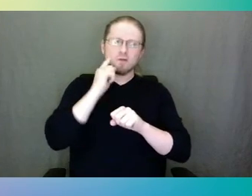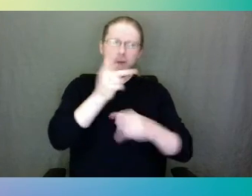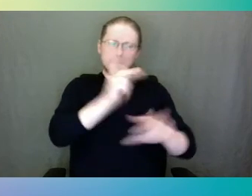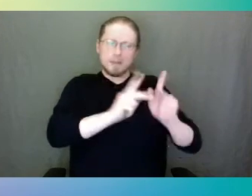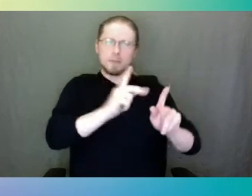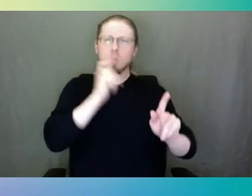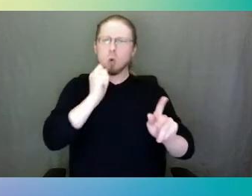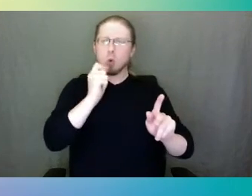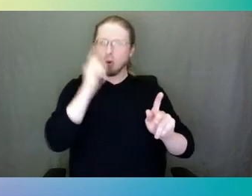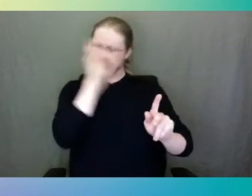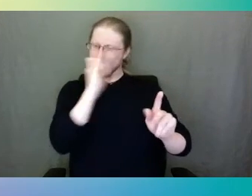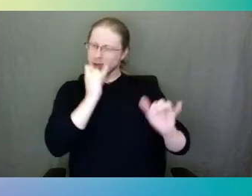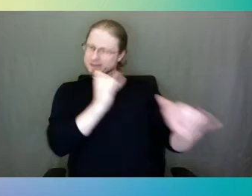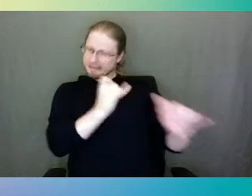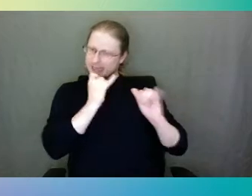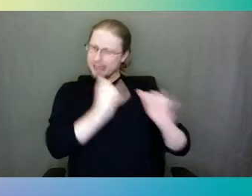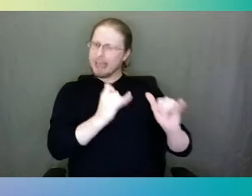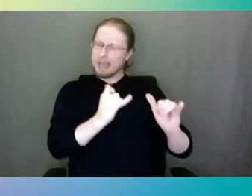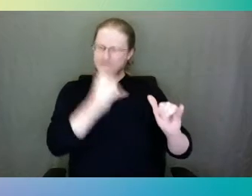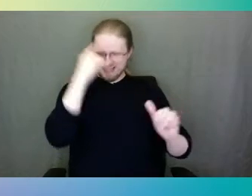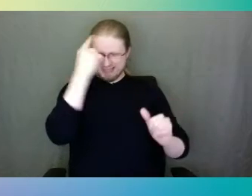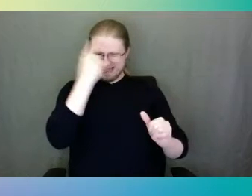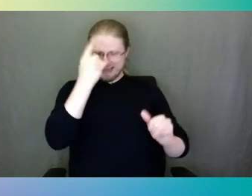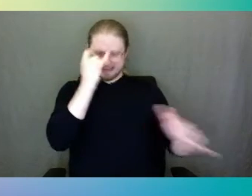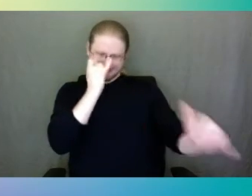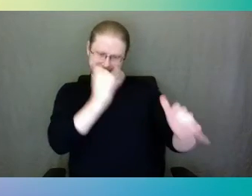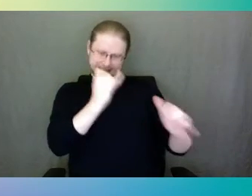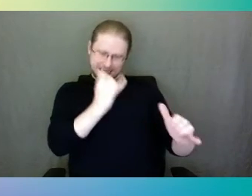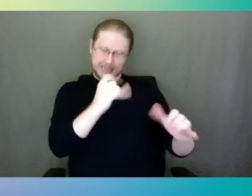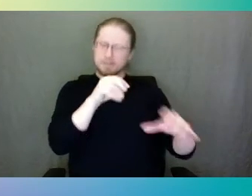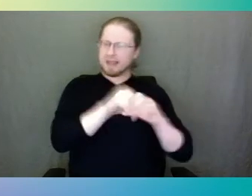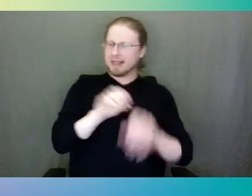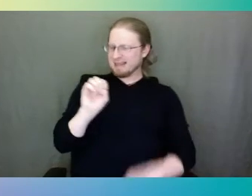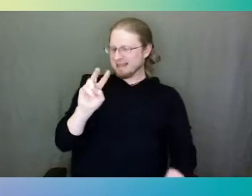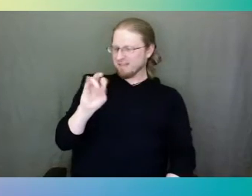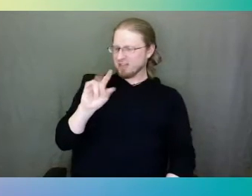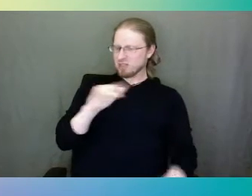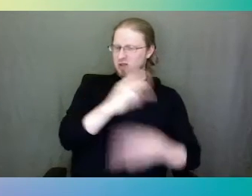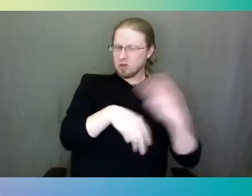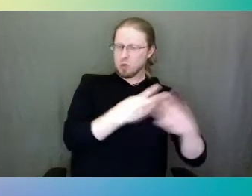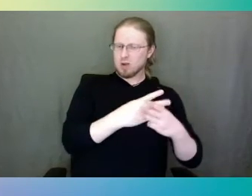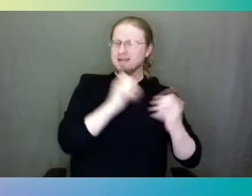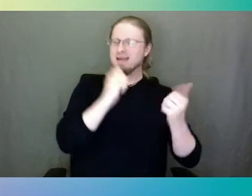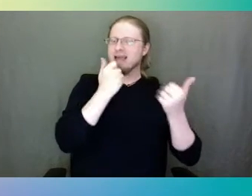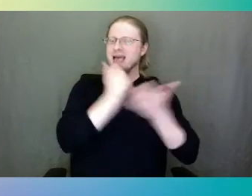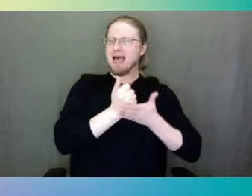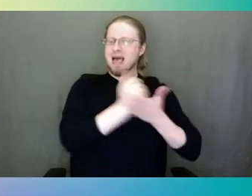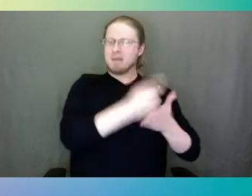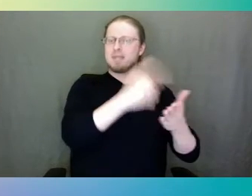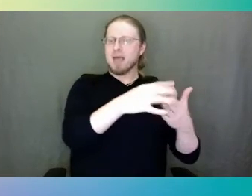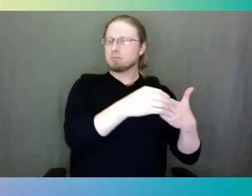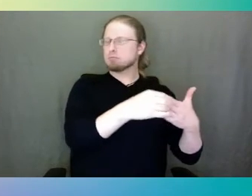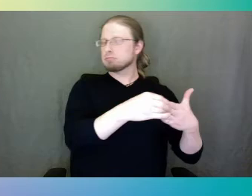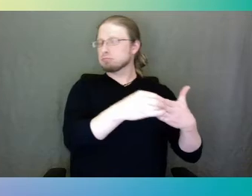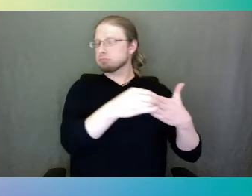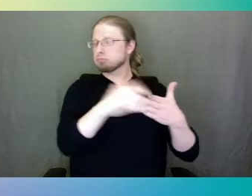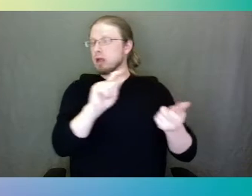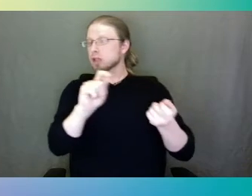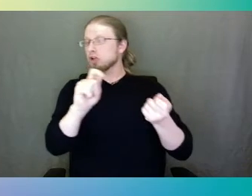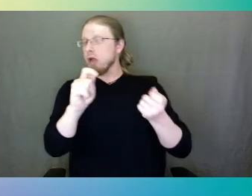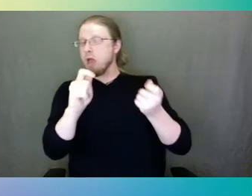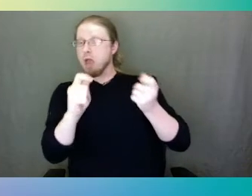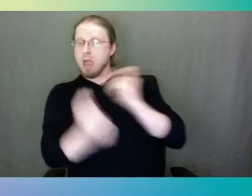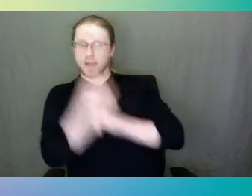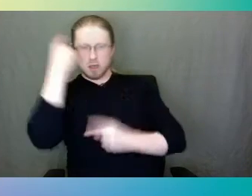me in the evangelical world to possibly see a different way of thinking. So here I am, some 15 years